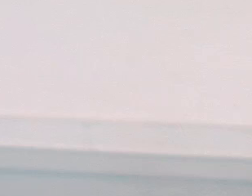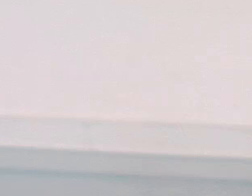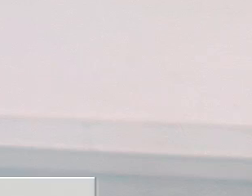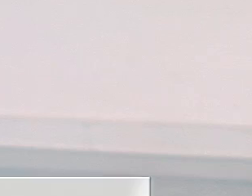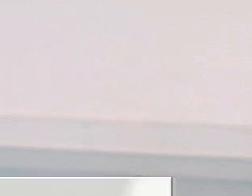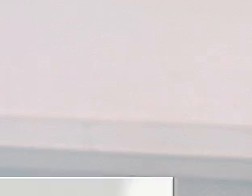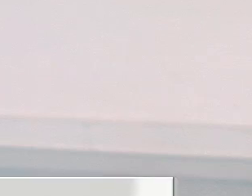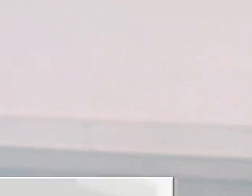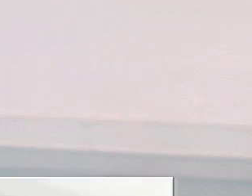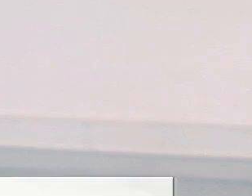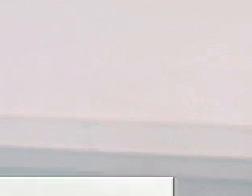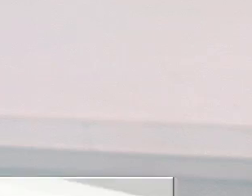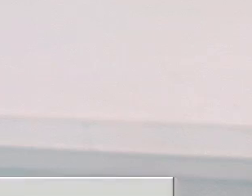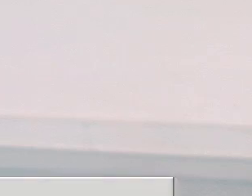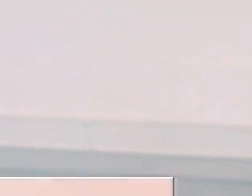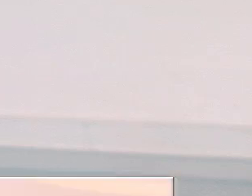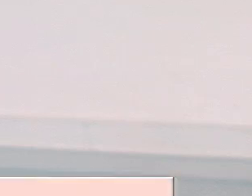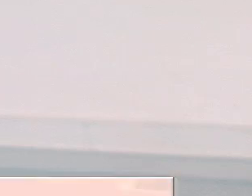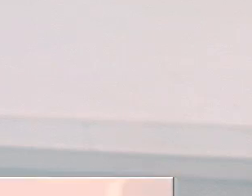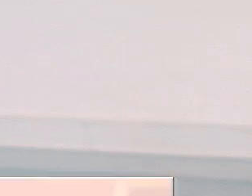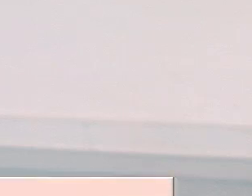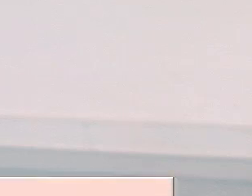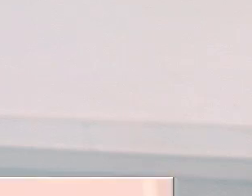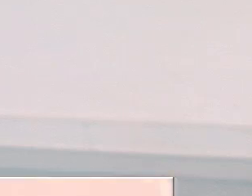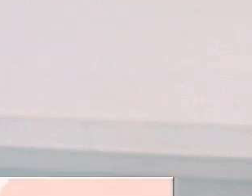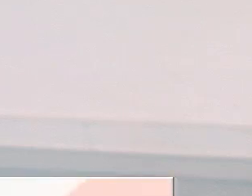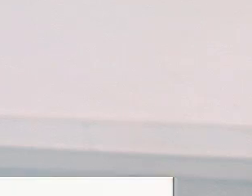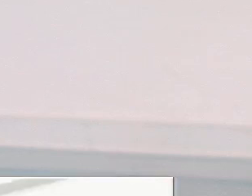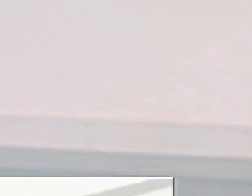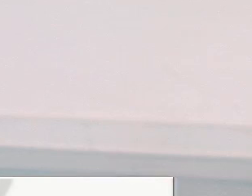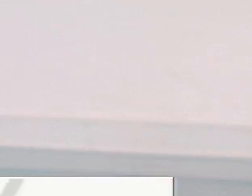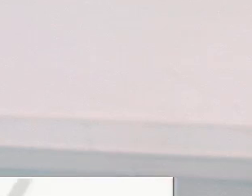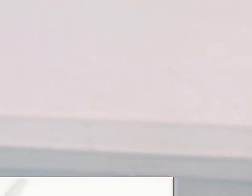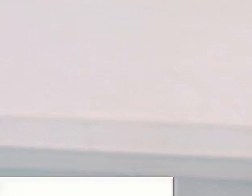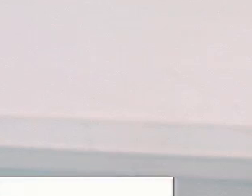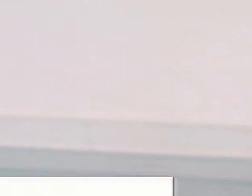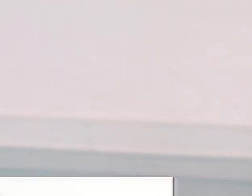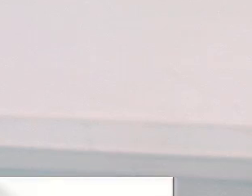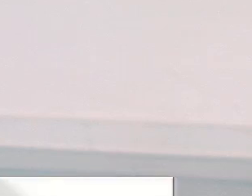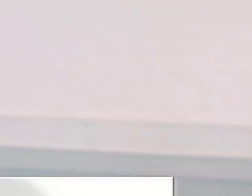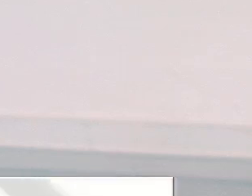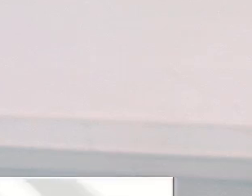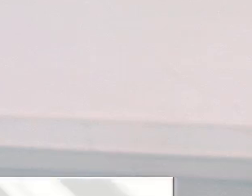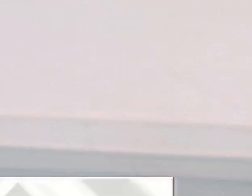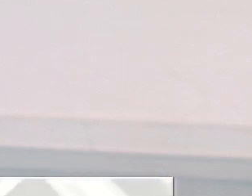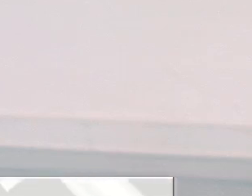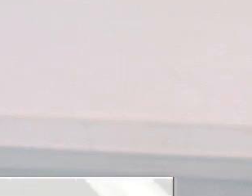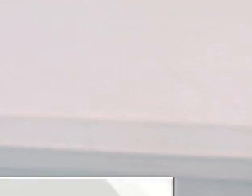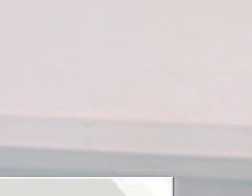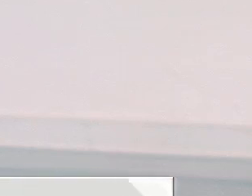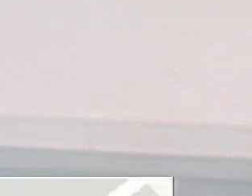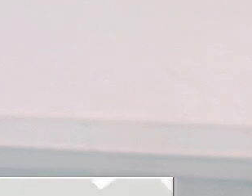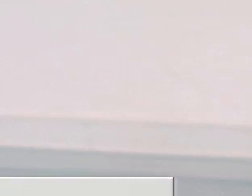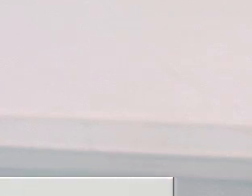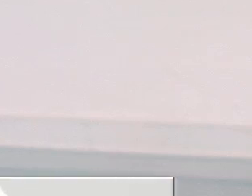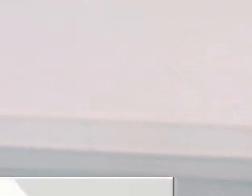petrol, but now on the prices. Energy and Petroleum Regulatory Authority, Epra, has revised the prices of diesel and paraffin